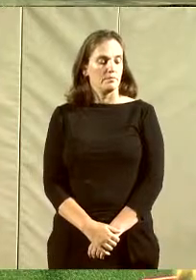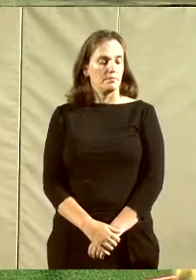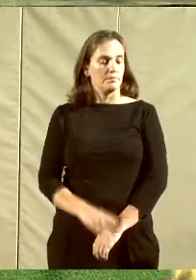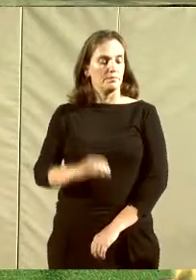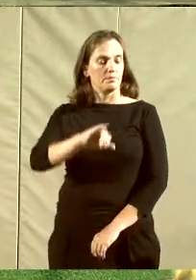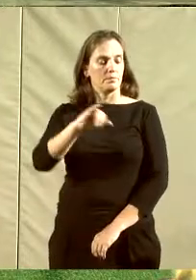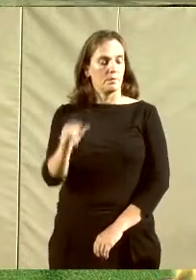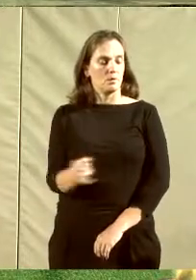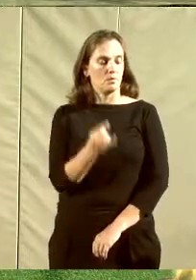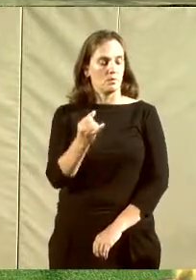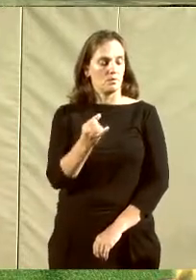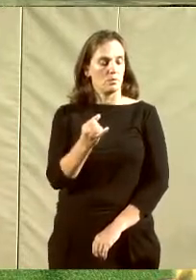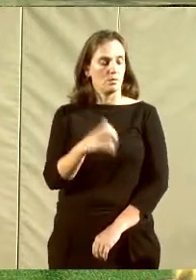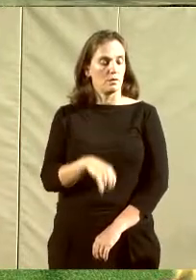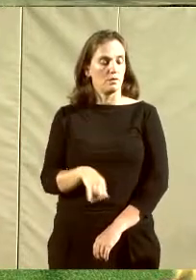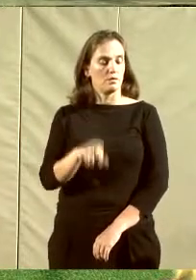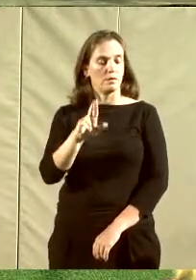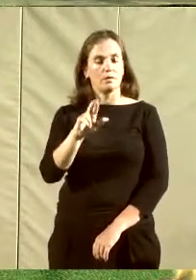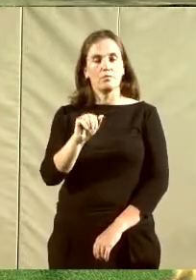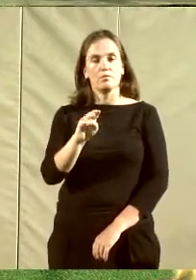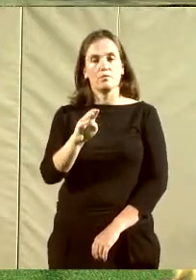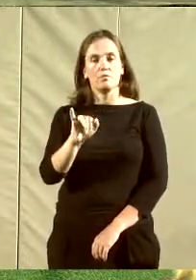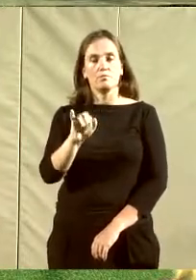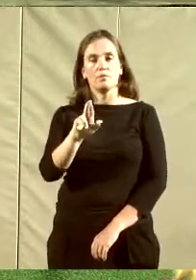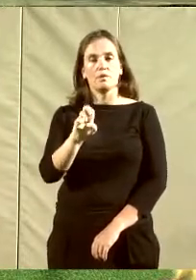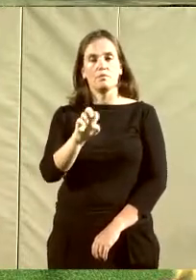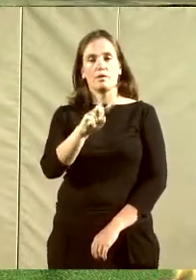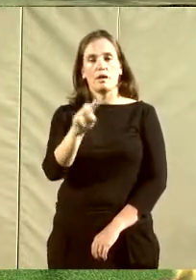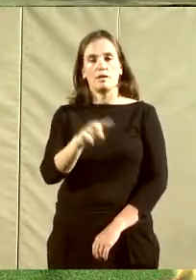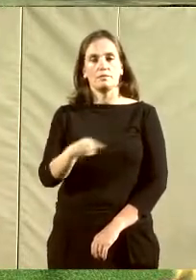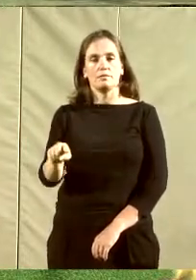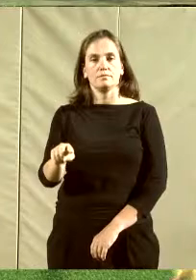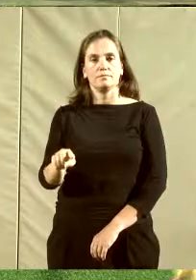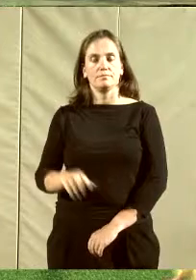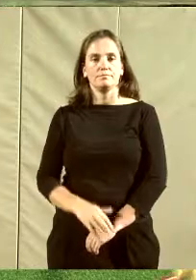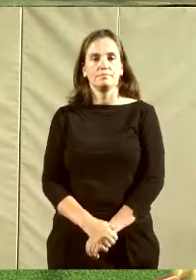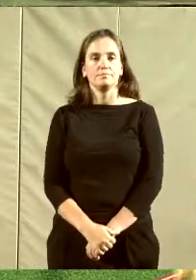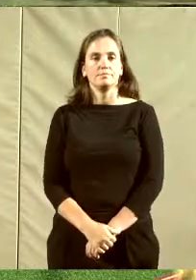Juana Janet Guerrero Ramirez.